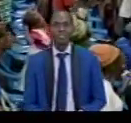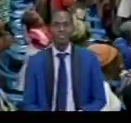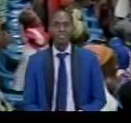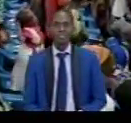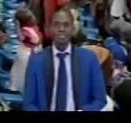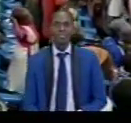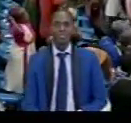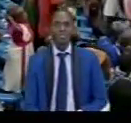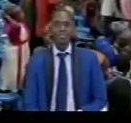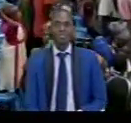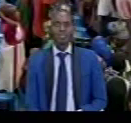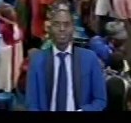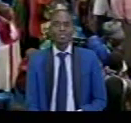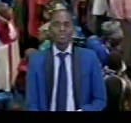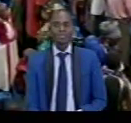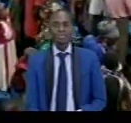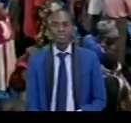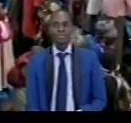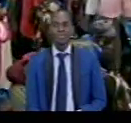Merci beaucoup.